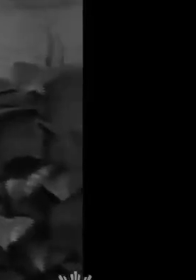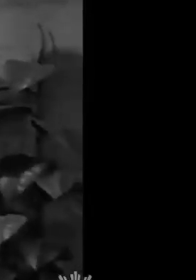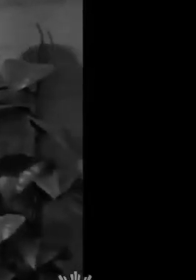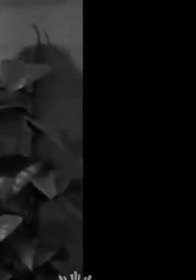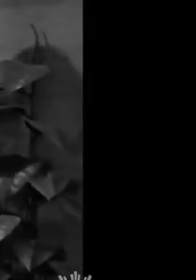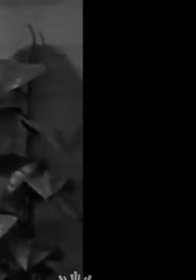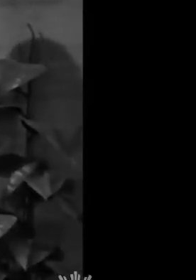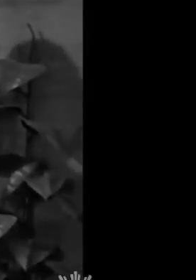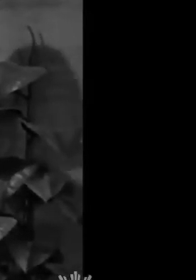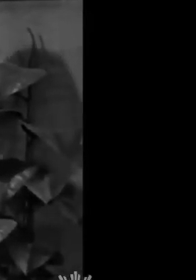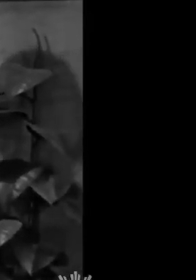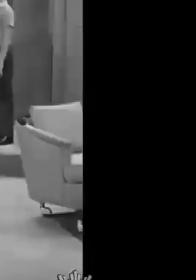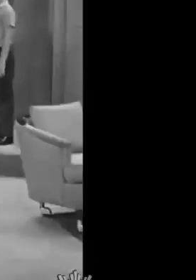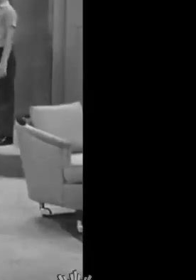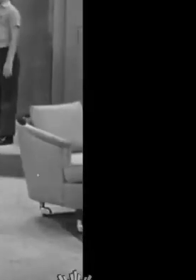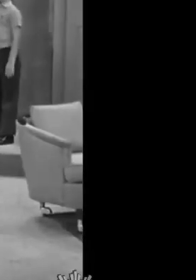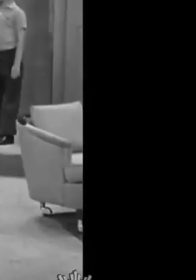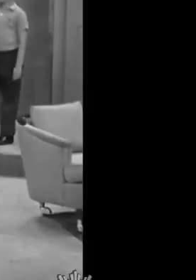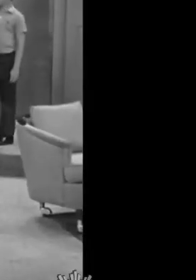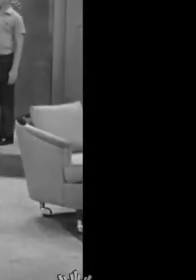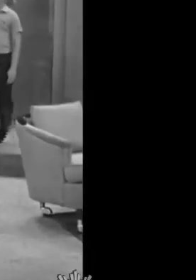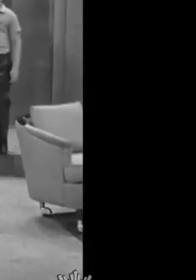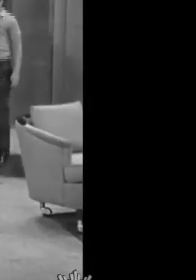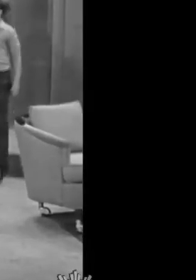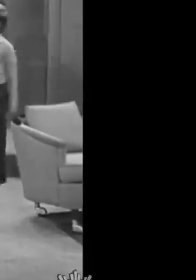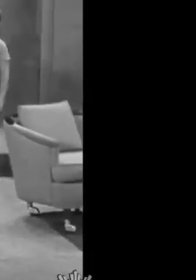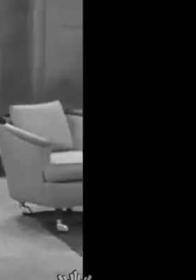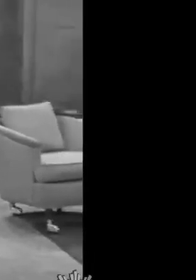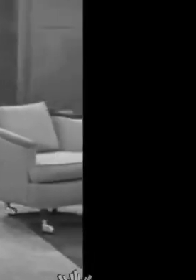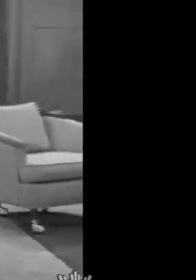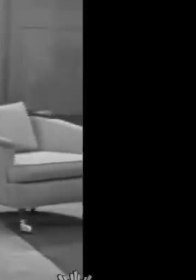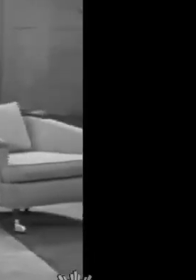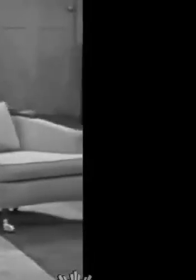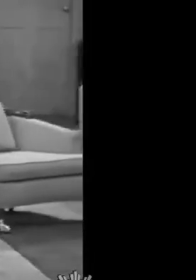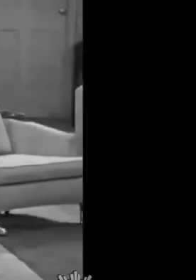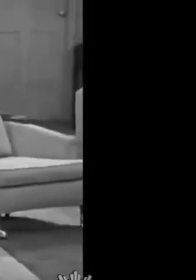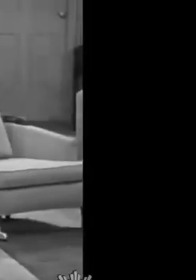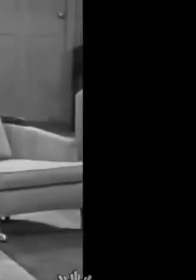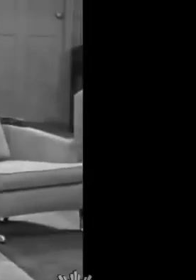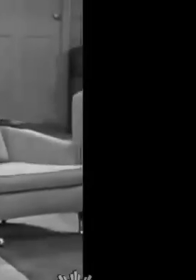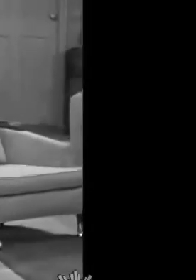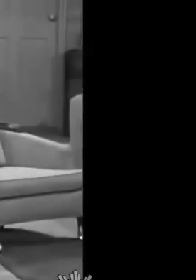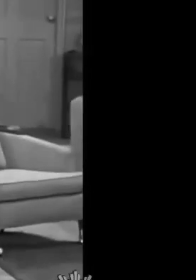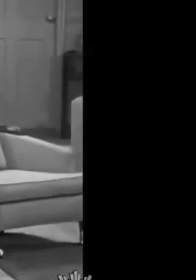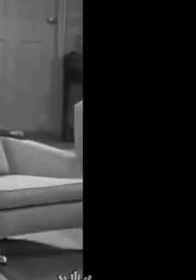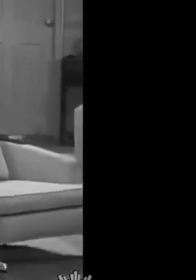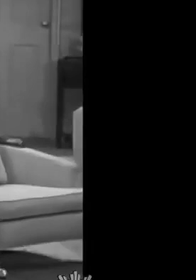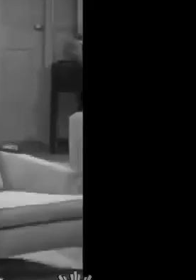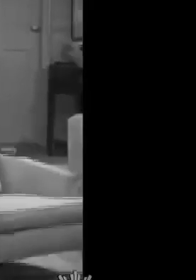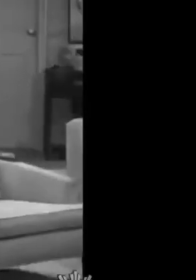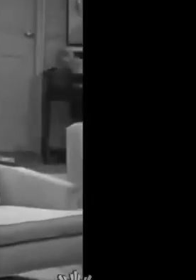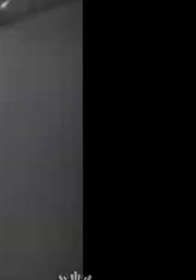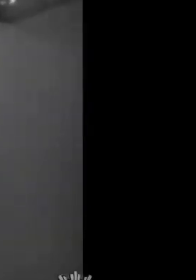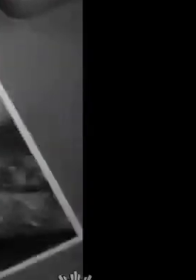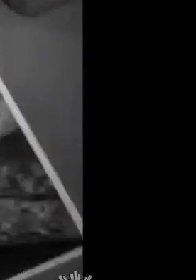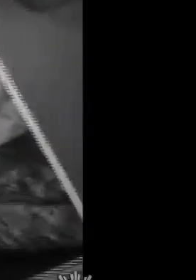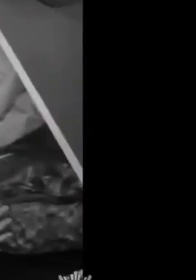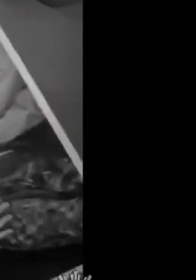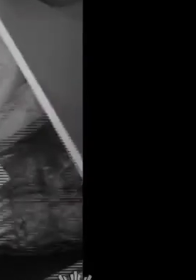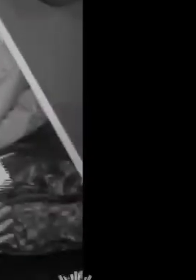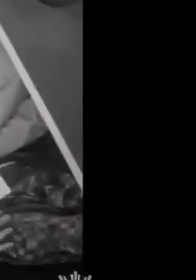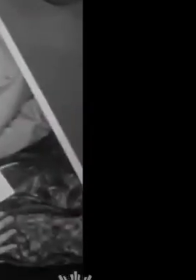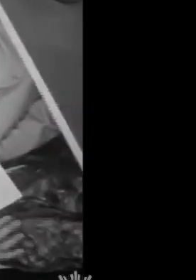Reiner is probably best known for creating The Dick Van Dyke Show, which began airing on CBS in 1961.